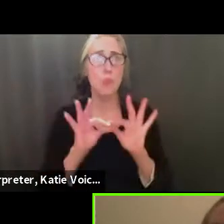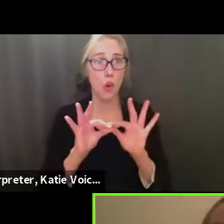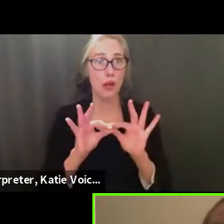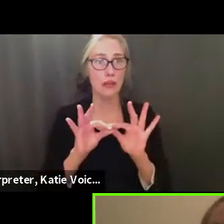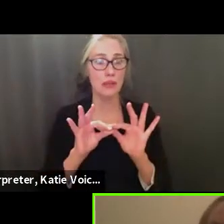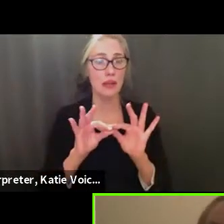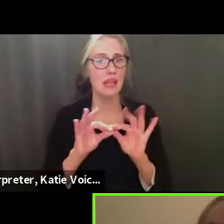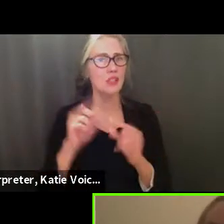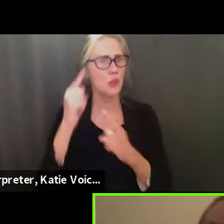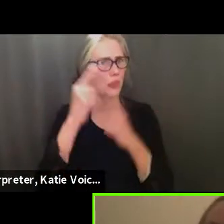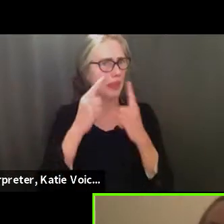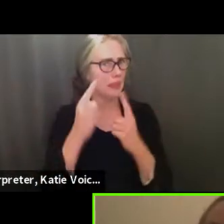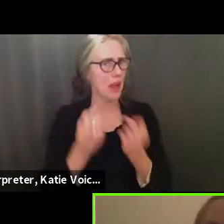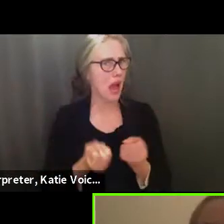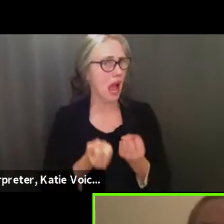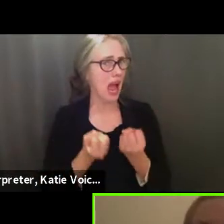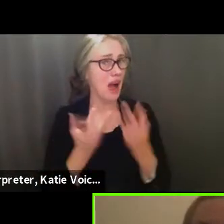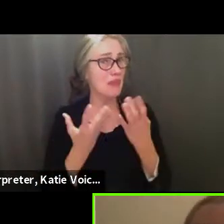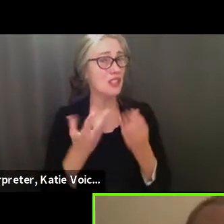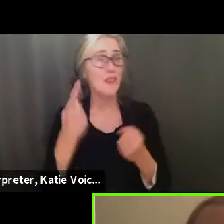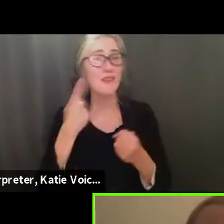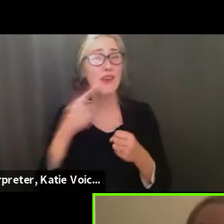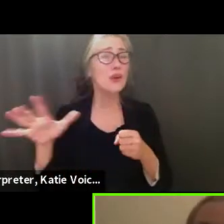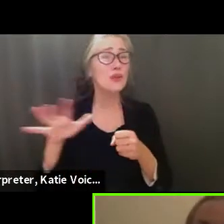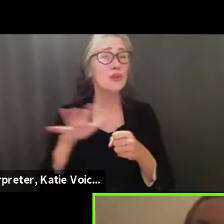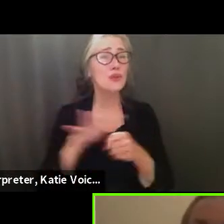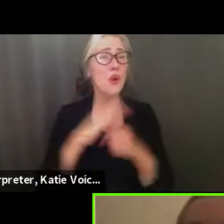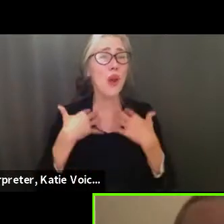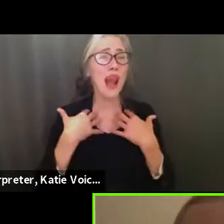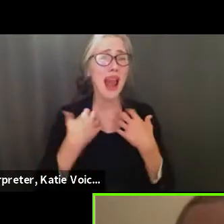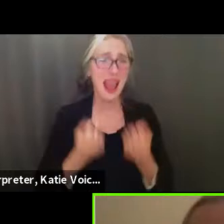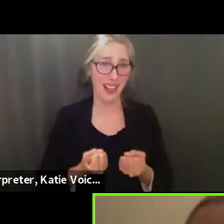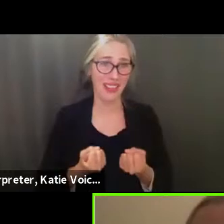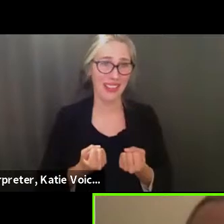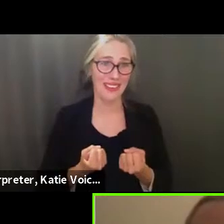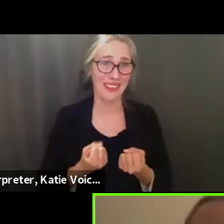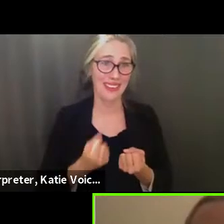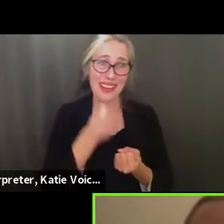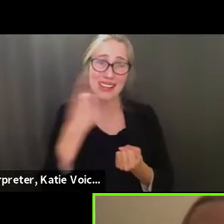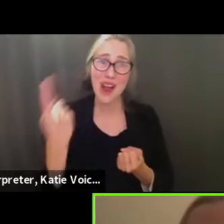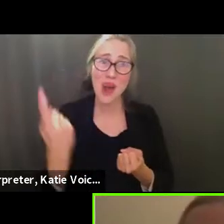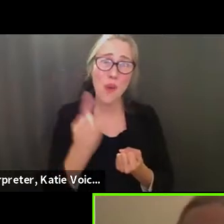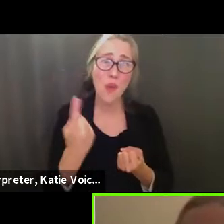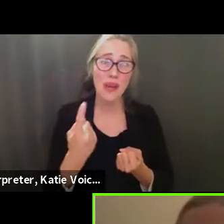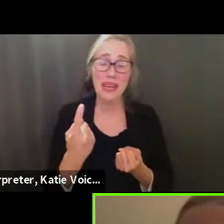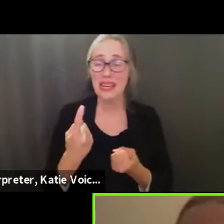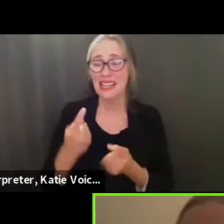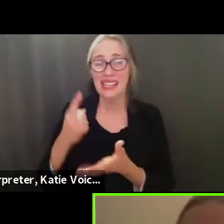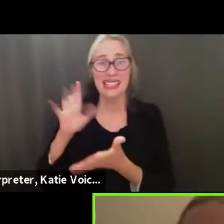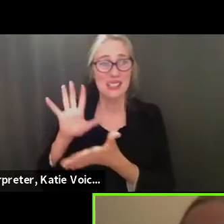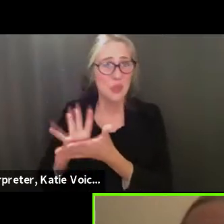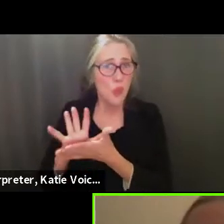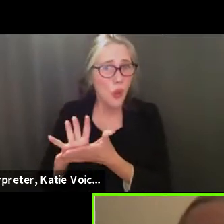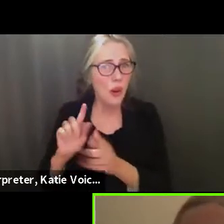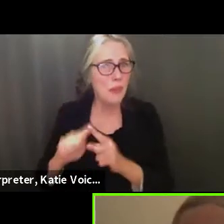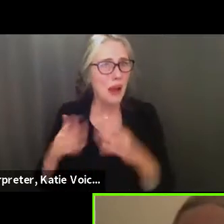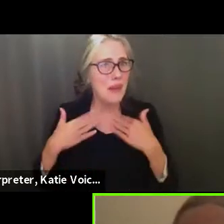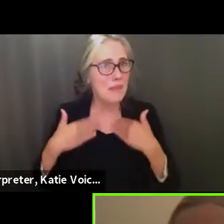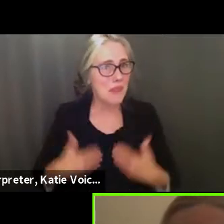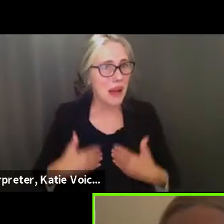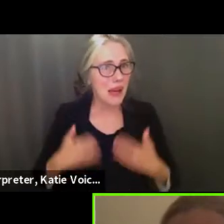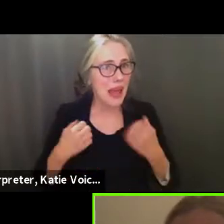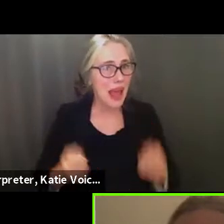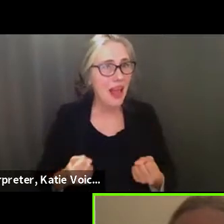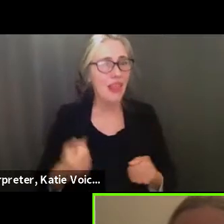think about the total health of our students. I'm wearing my green to support mental health, as well as thinking about